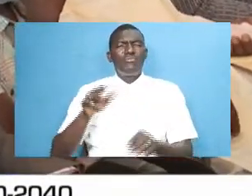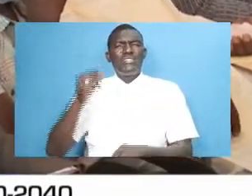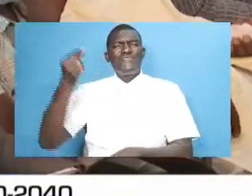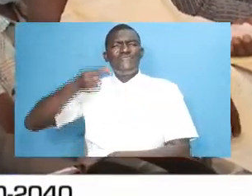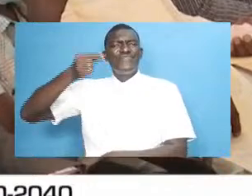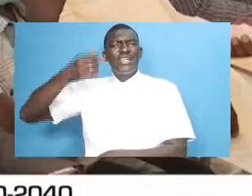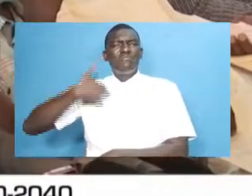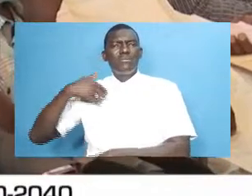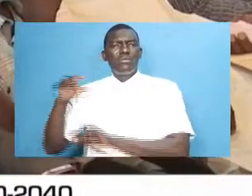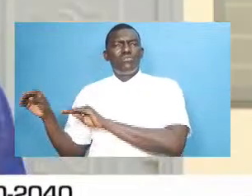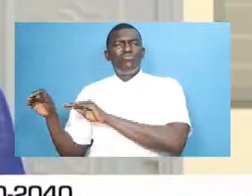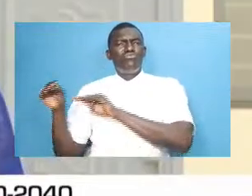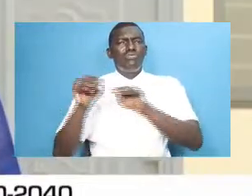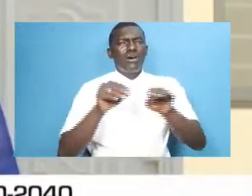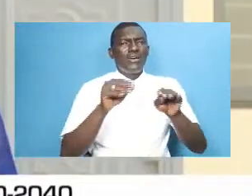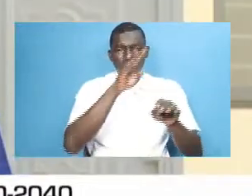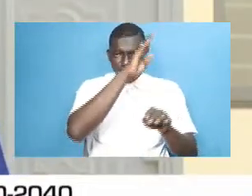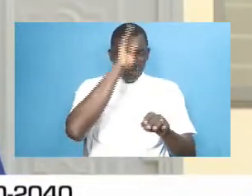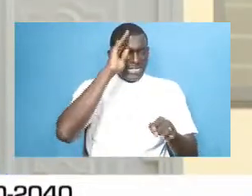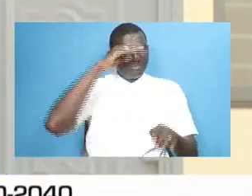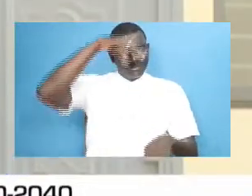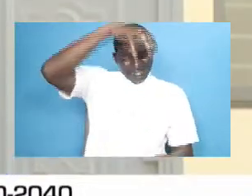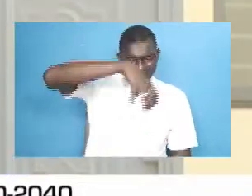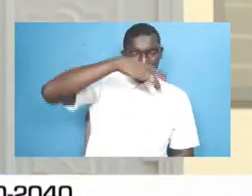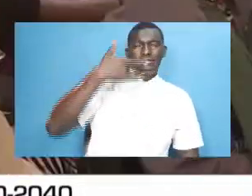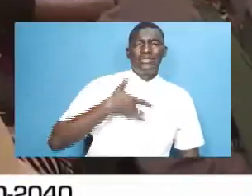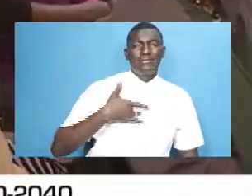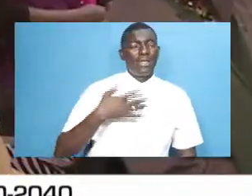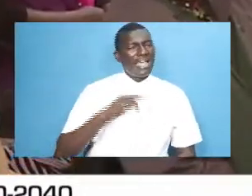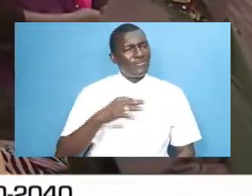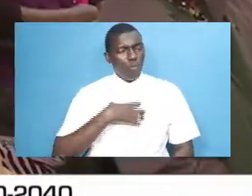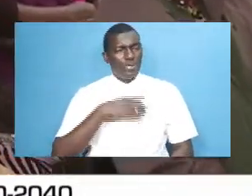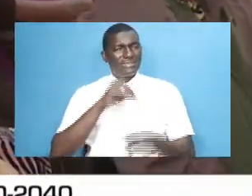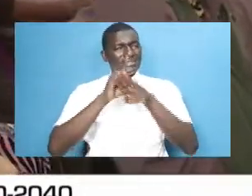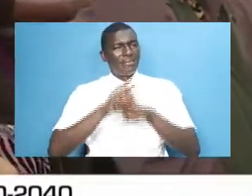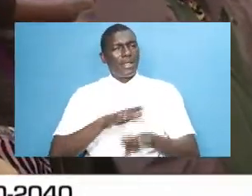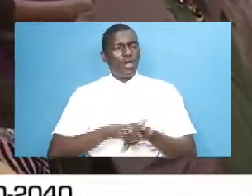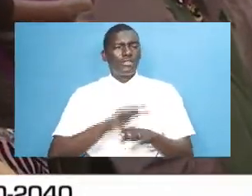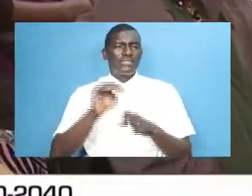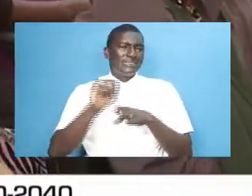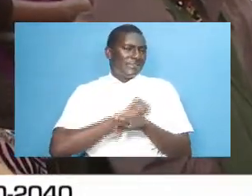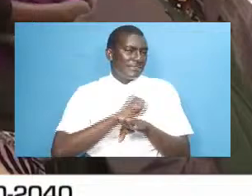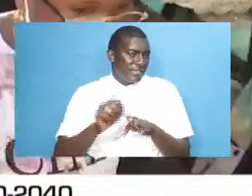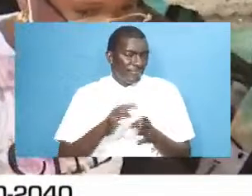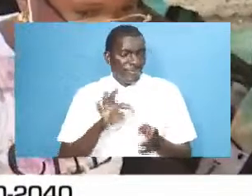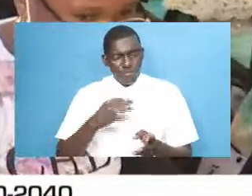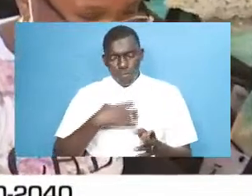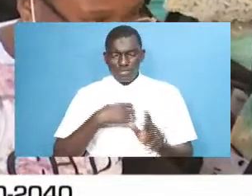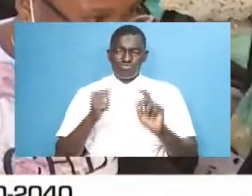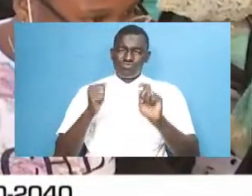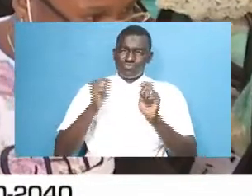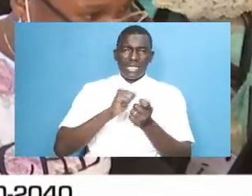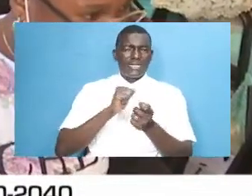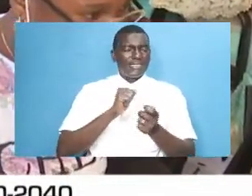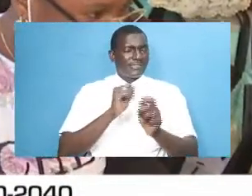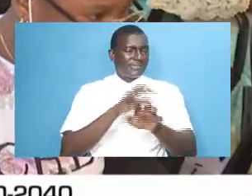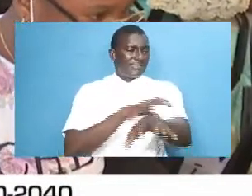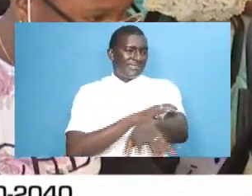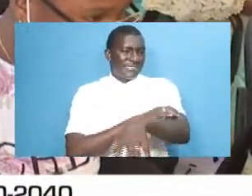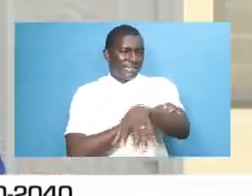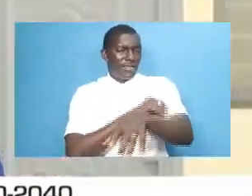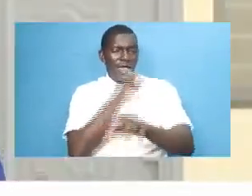communities to Brikama here. So therefore, if we want to develop on our economy, if we want to transform the council